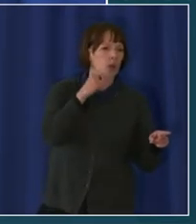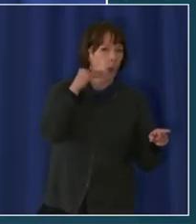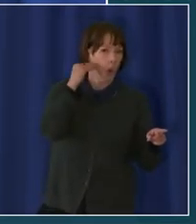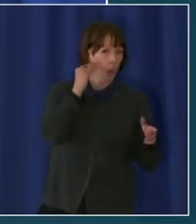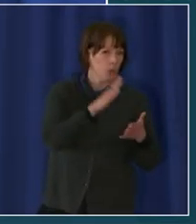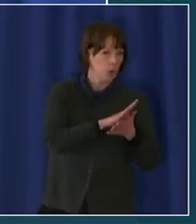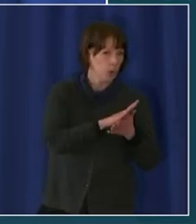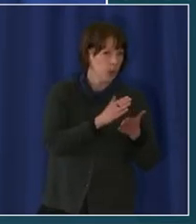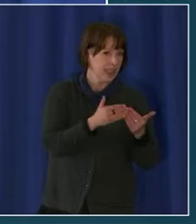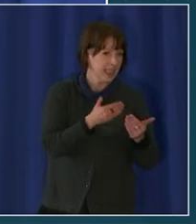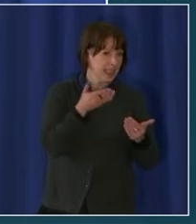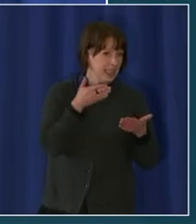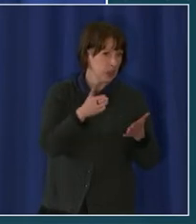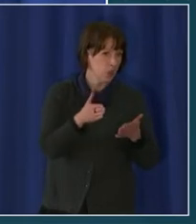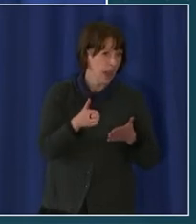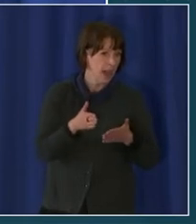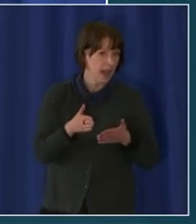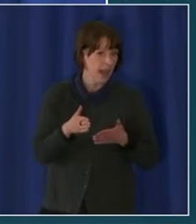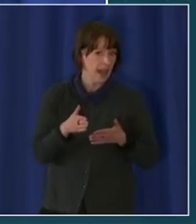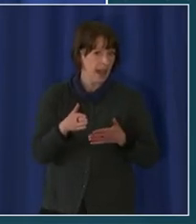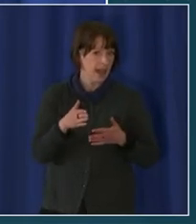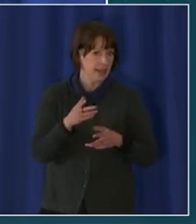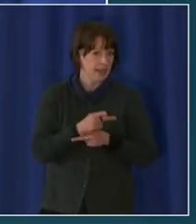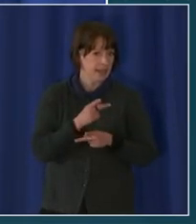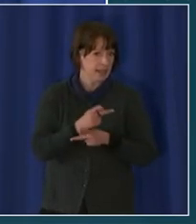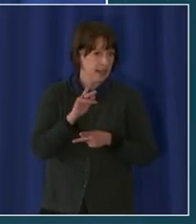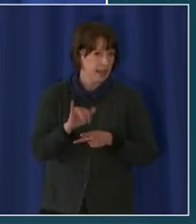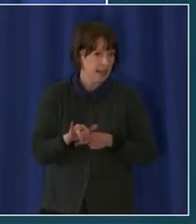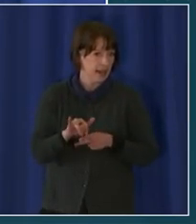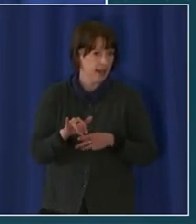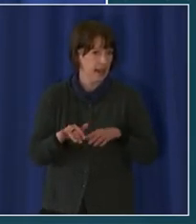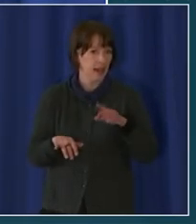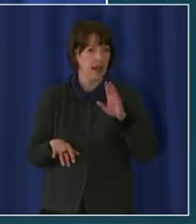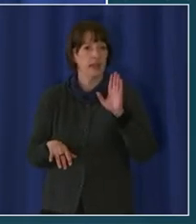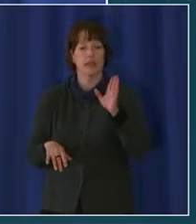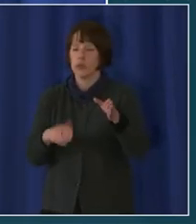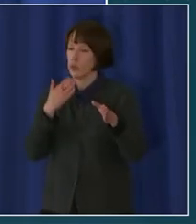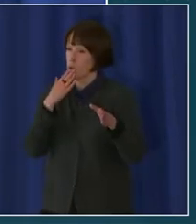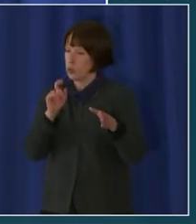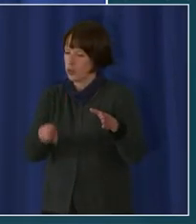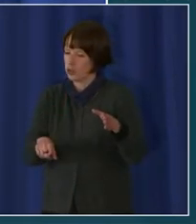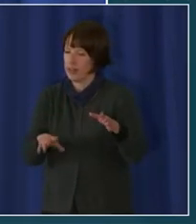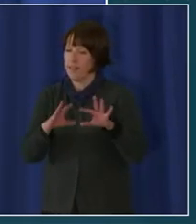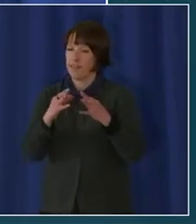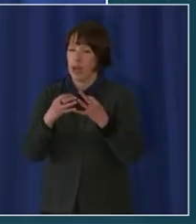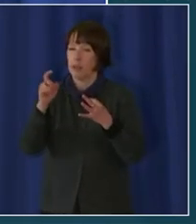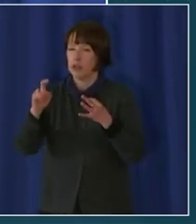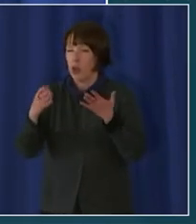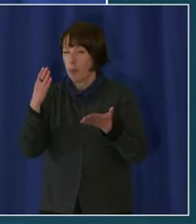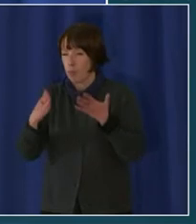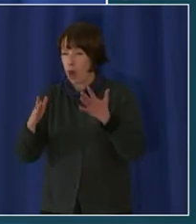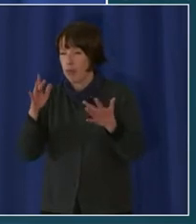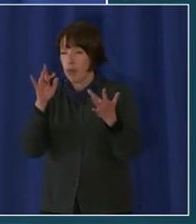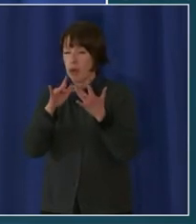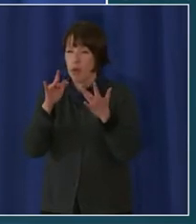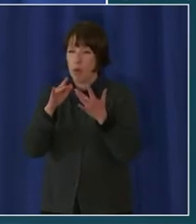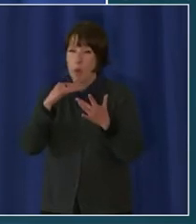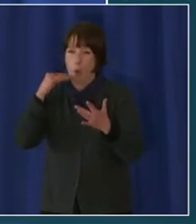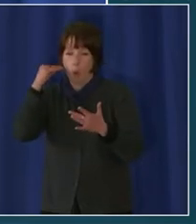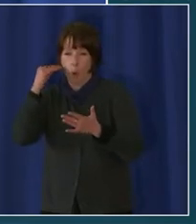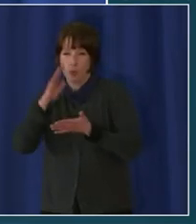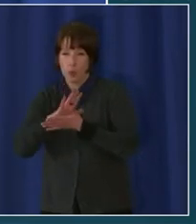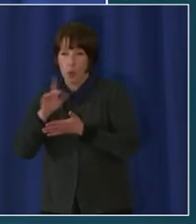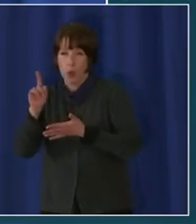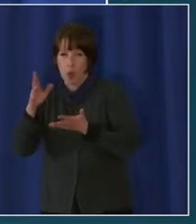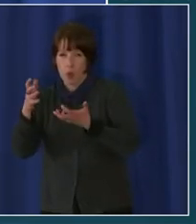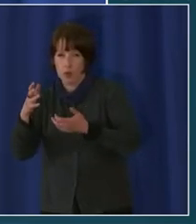that the easiest way to do that? That's a great question. So what the family should do is probably go to the homeschool where they'll be enrolling for